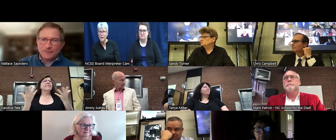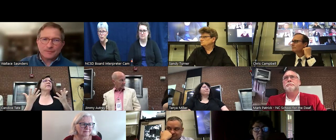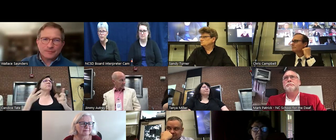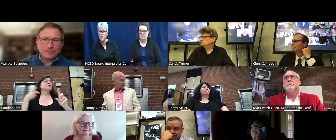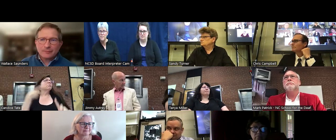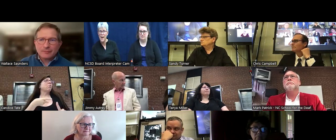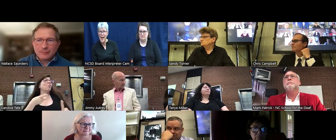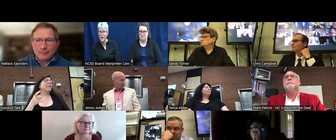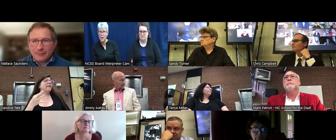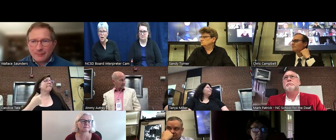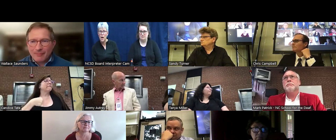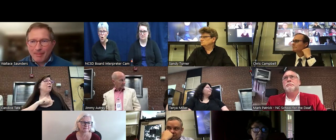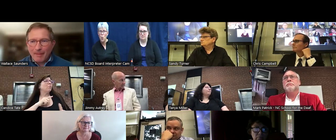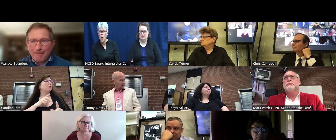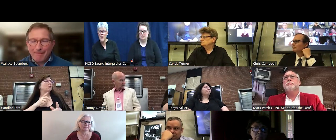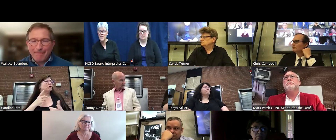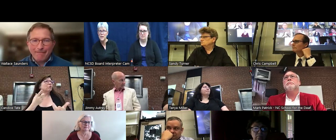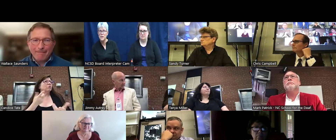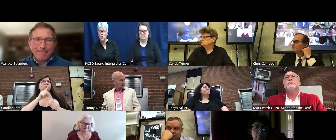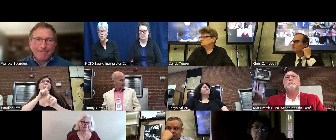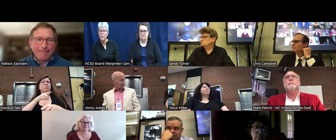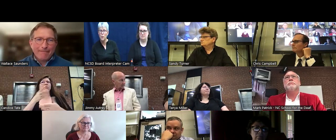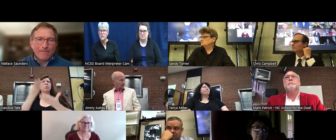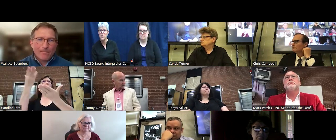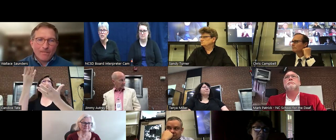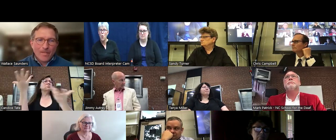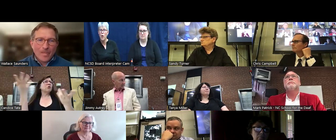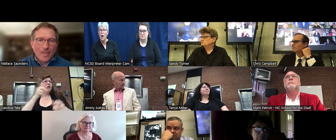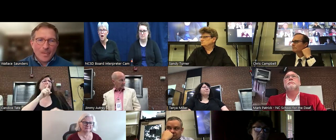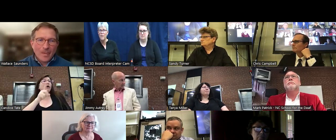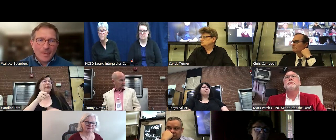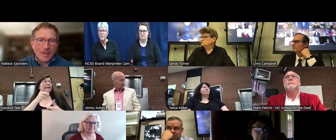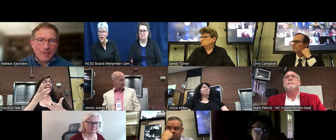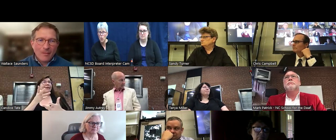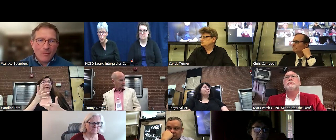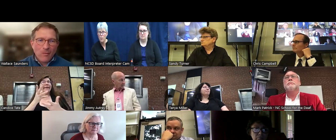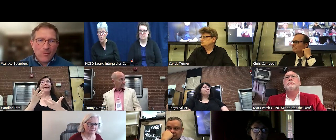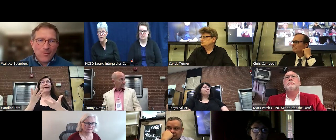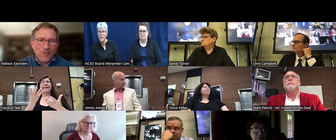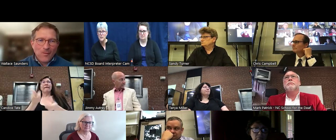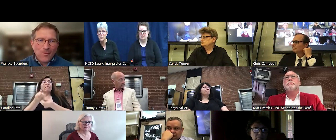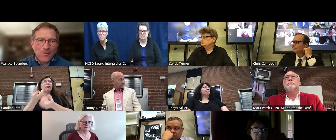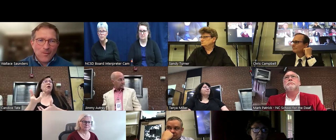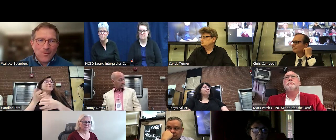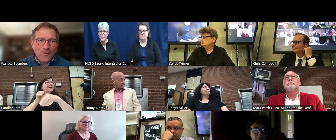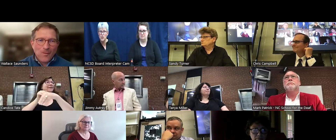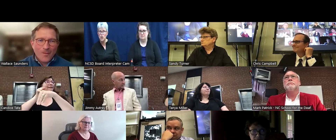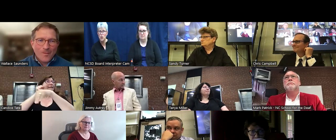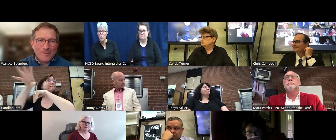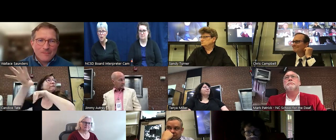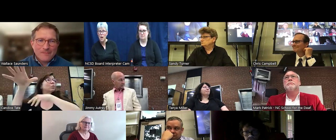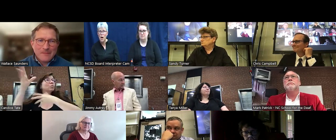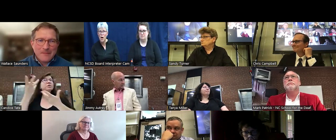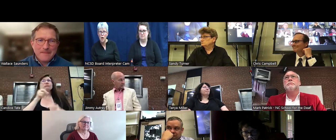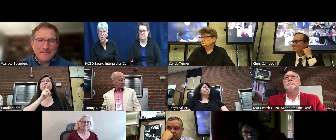had no feedback. So what's the point of our final report that's